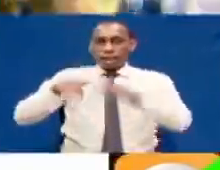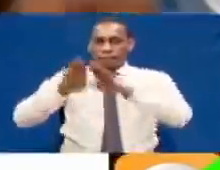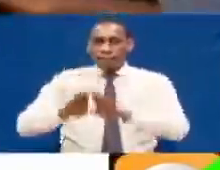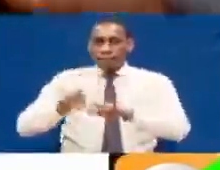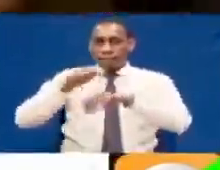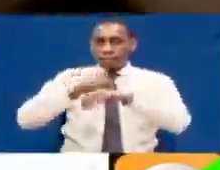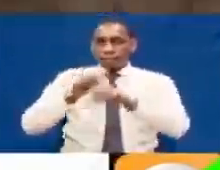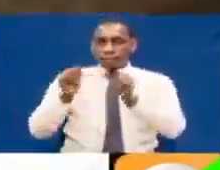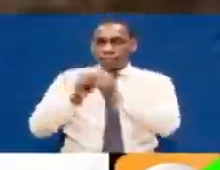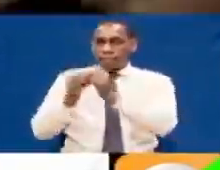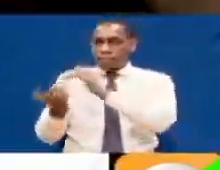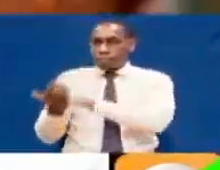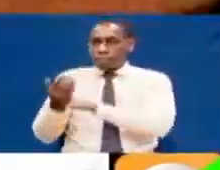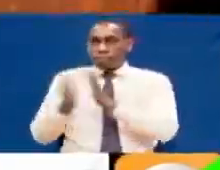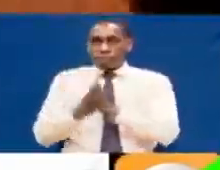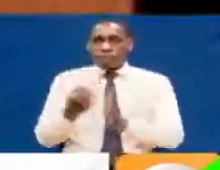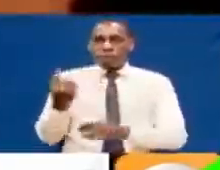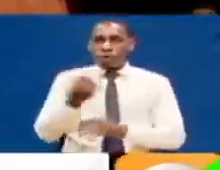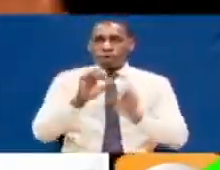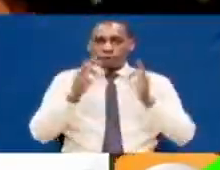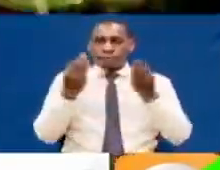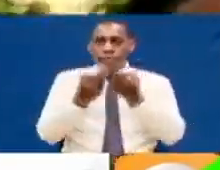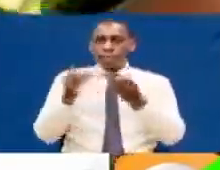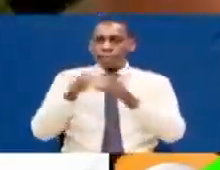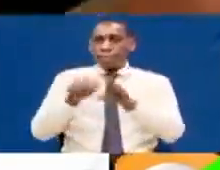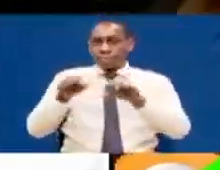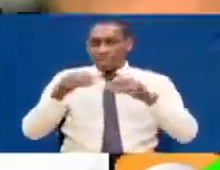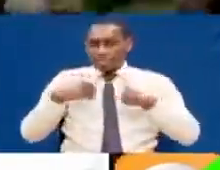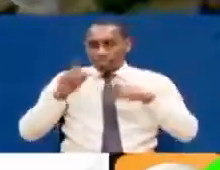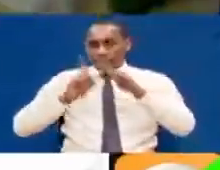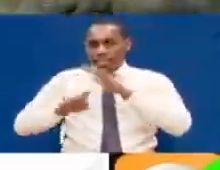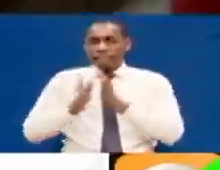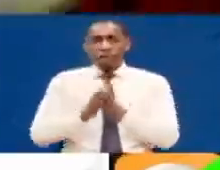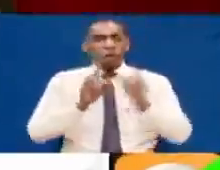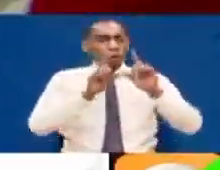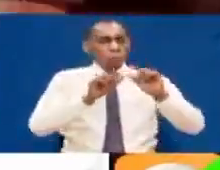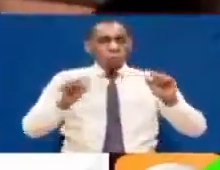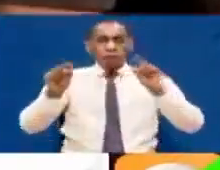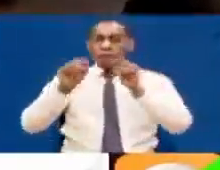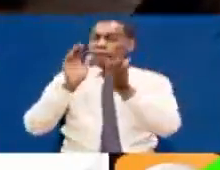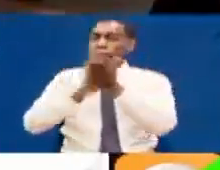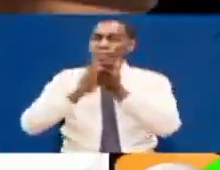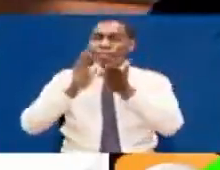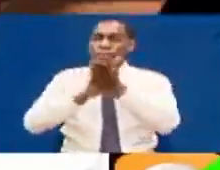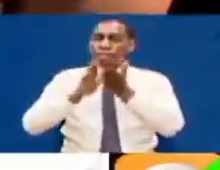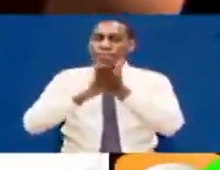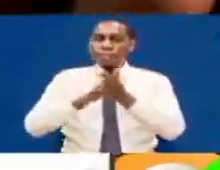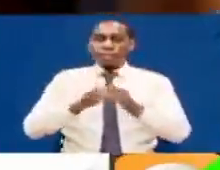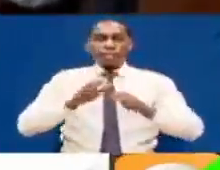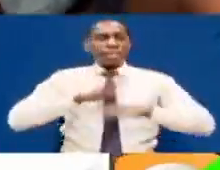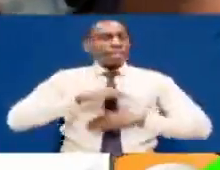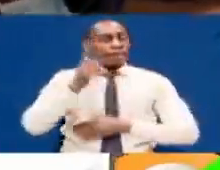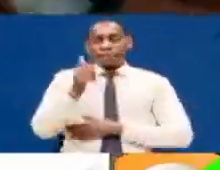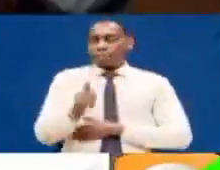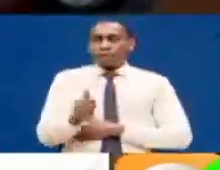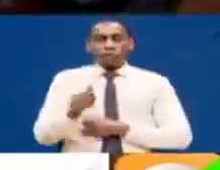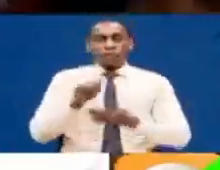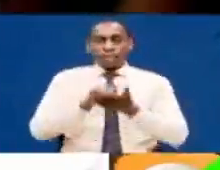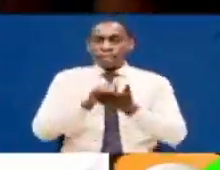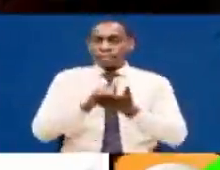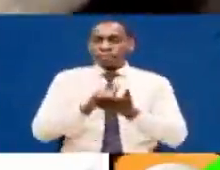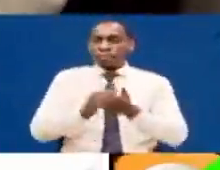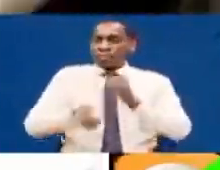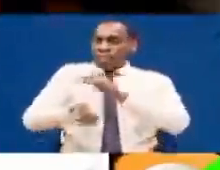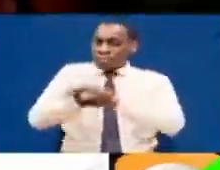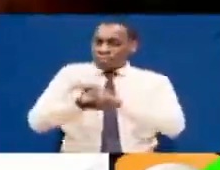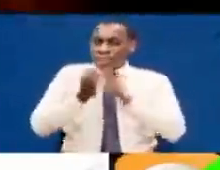a few minutes to 10 a.m. with only close family in attendance. A lot has been said about Allan Makaka, but not enough has been said to describe